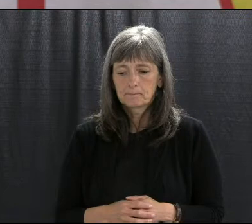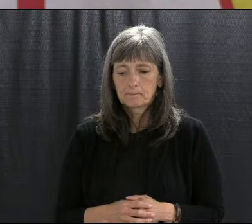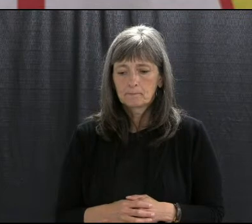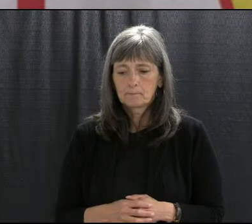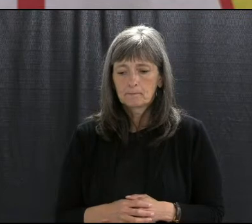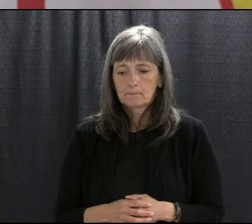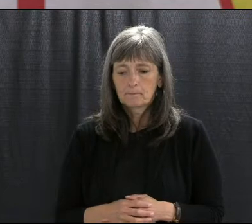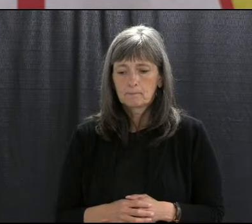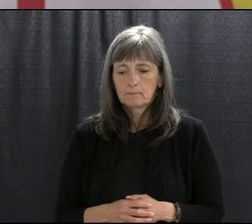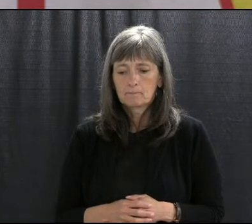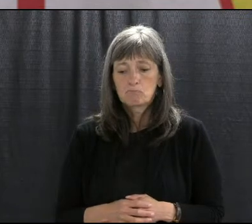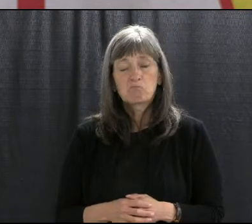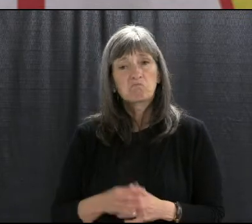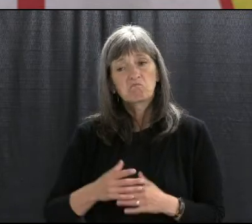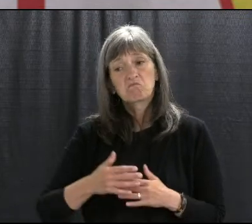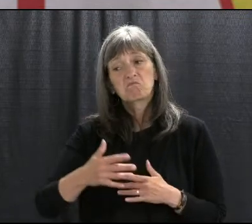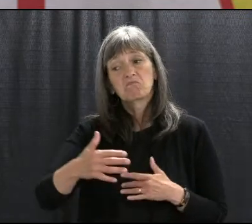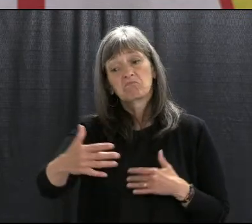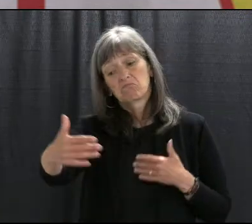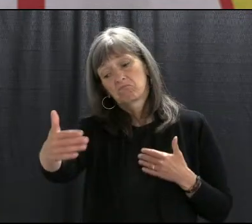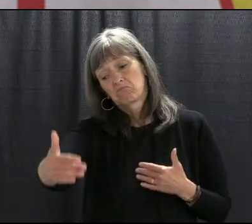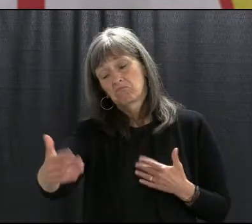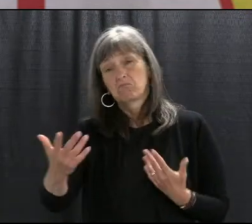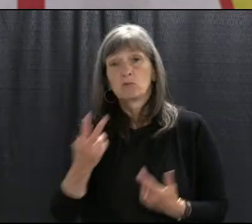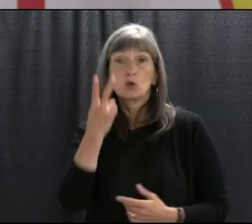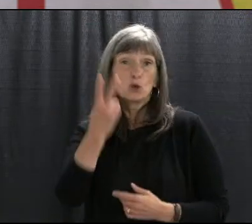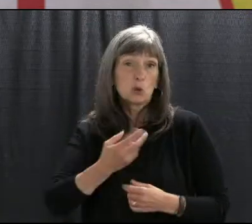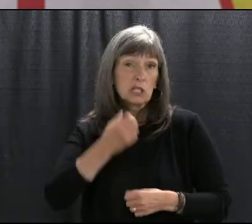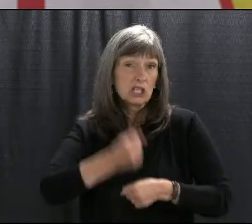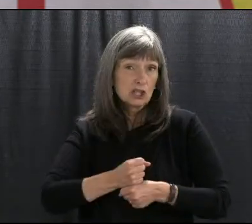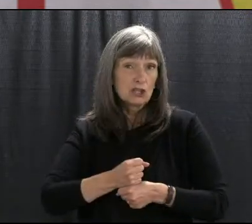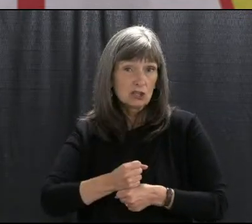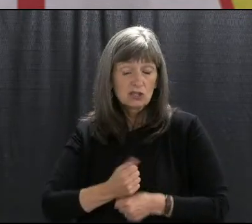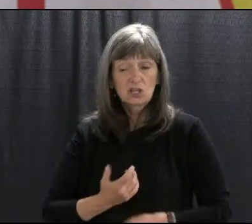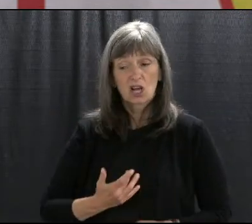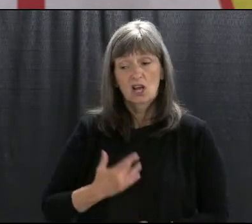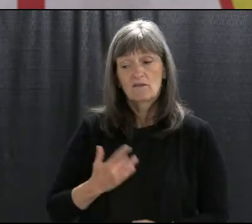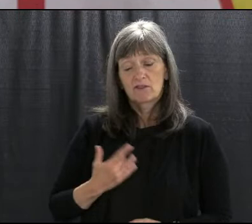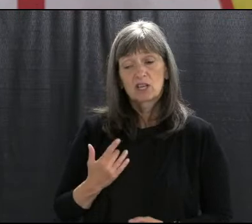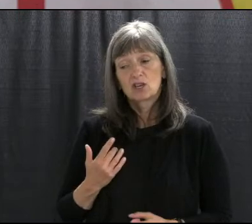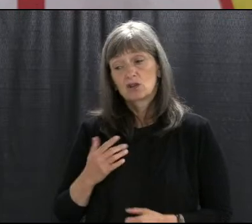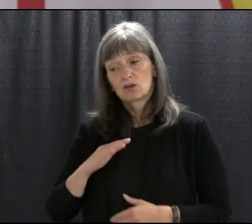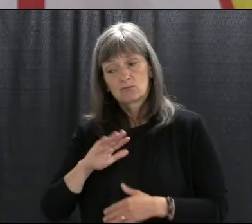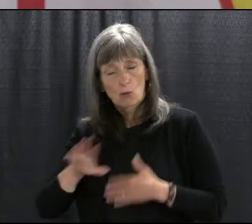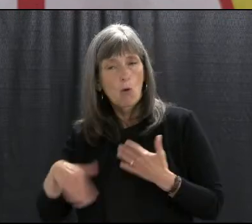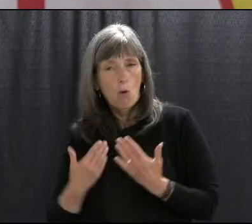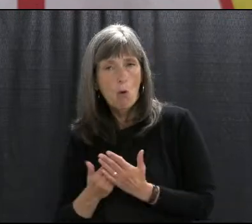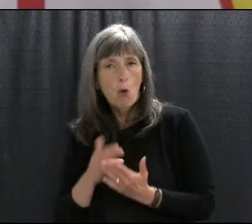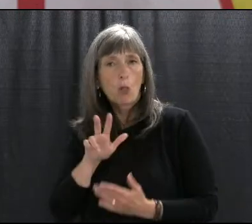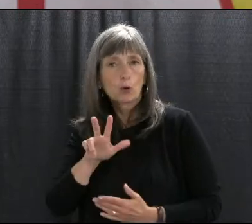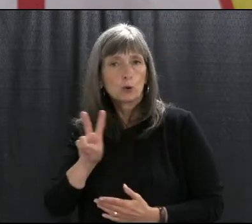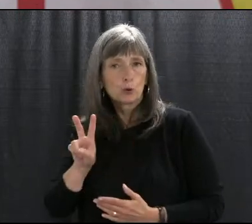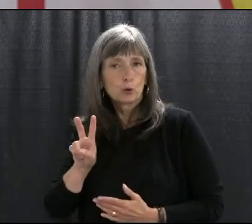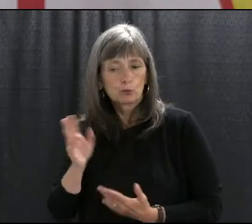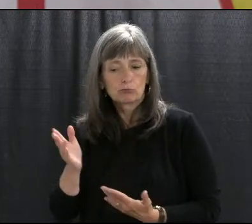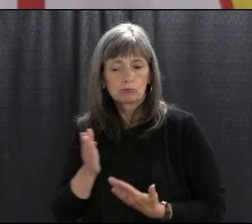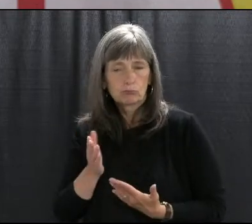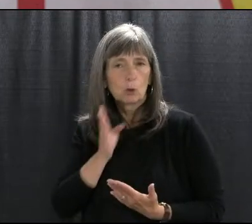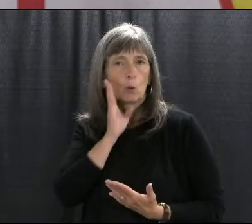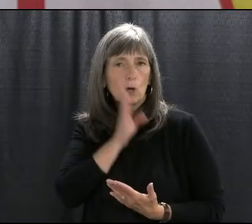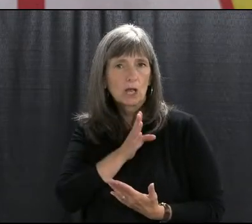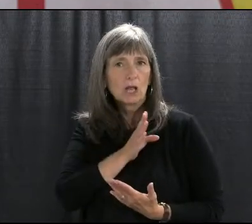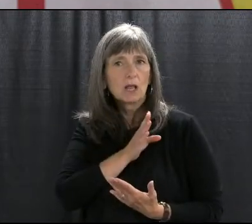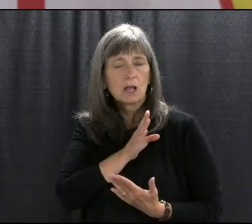over the course of the next 2 years, we do anticipate all of these recommendations as the health